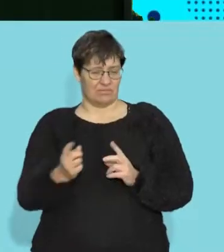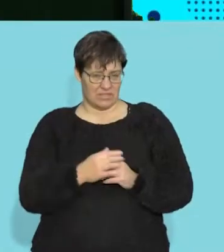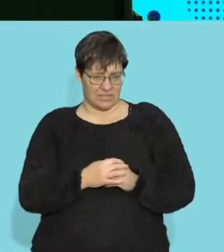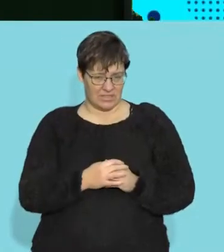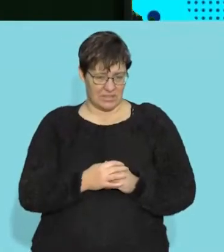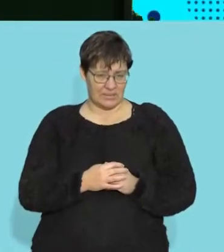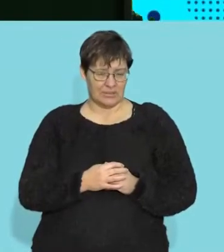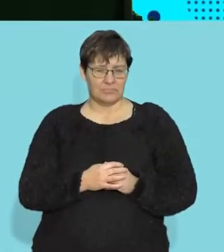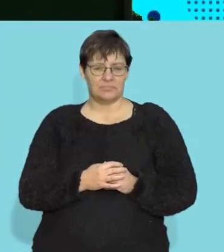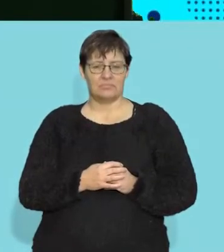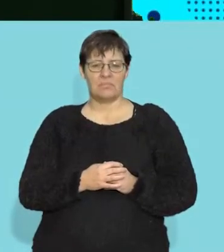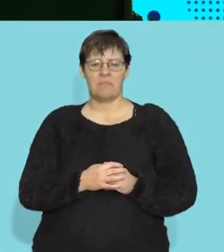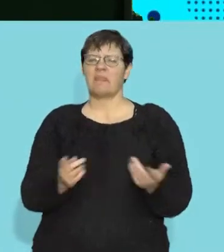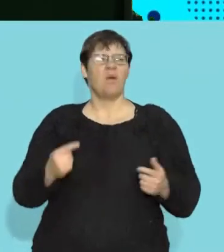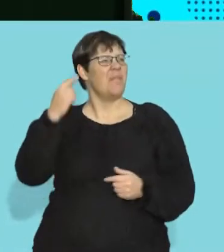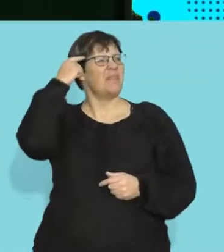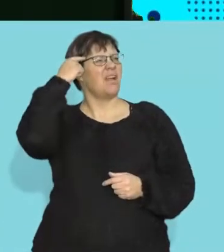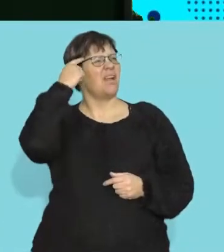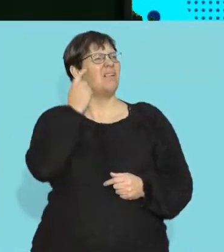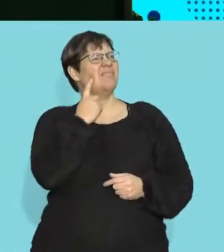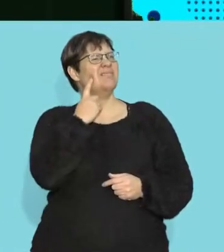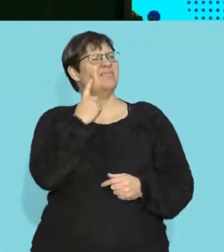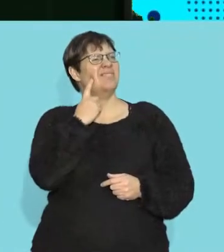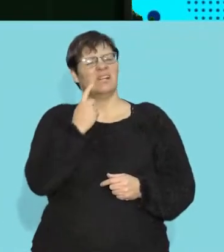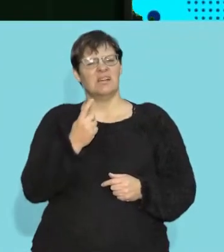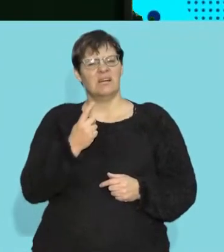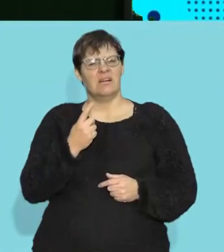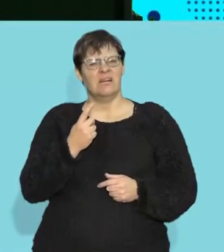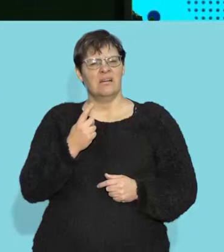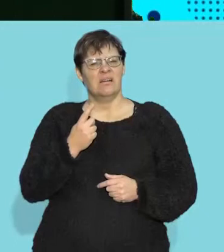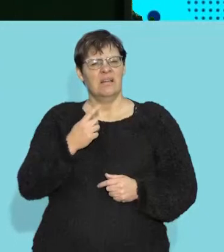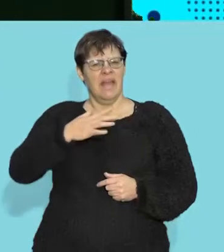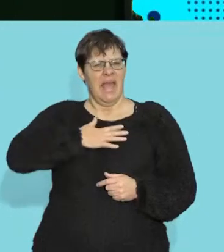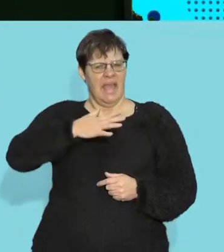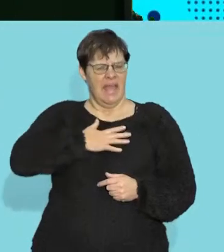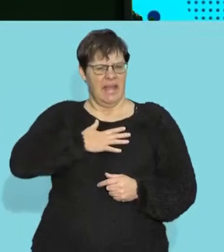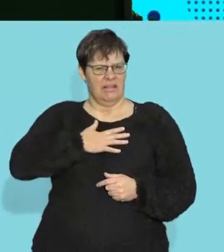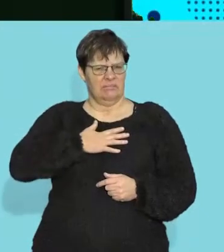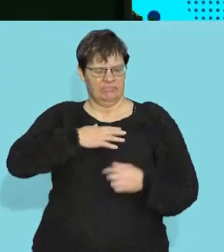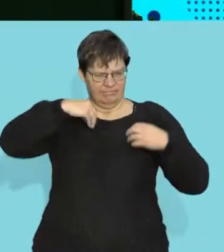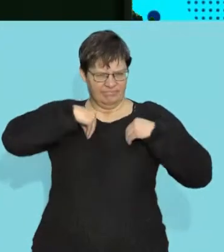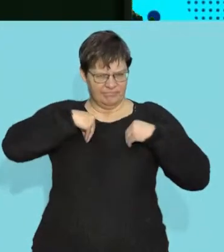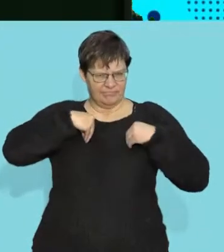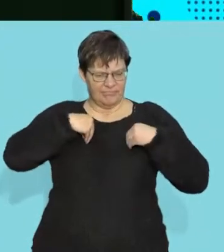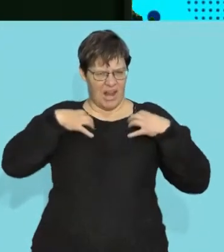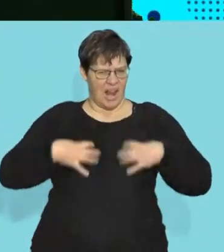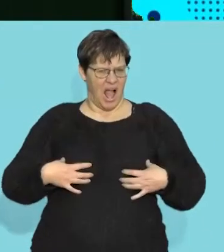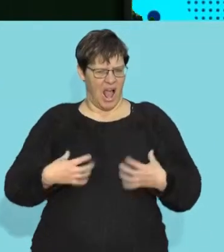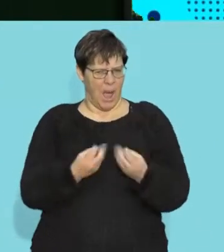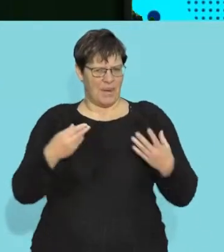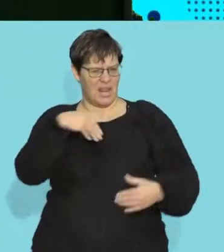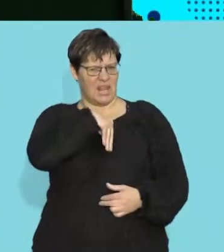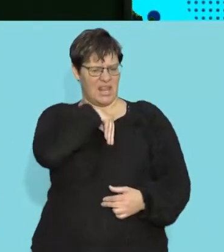now, is how, I wonder if you've ever thought, how much air do I have in my lungs?